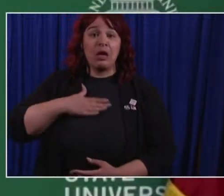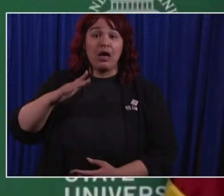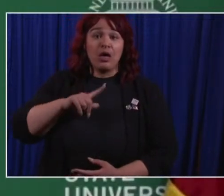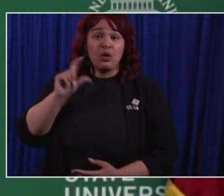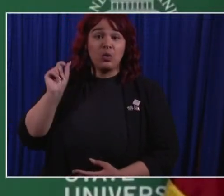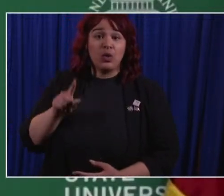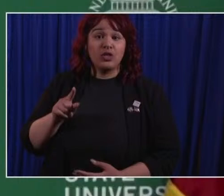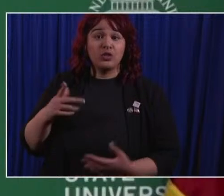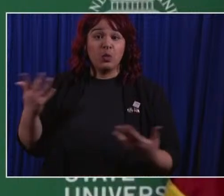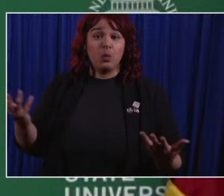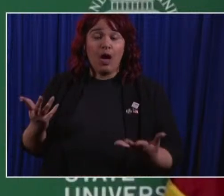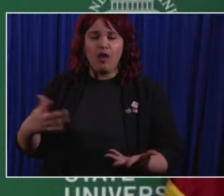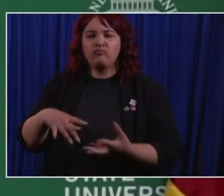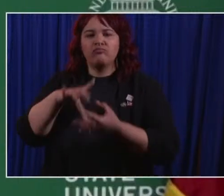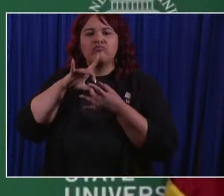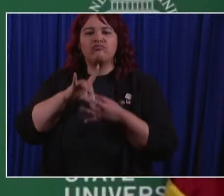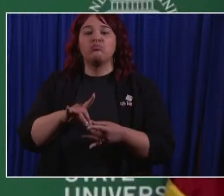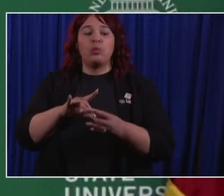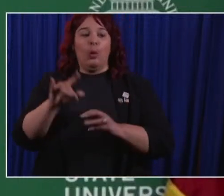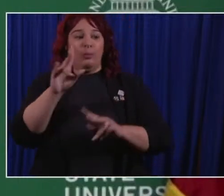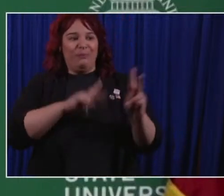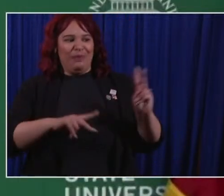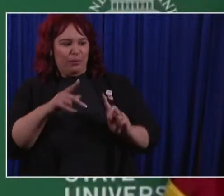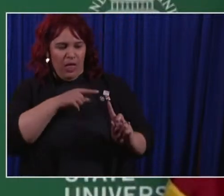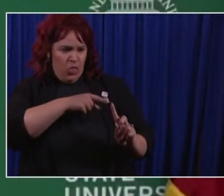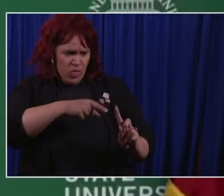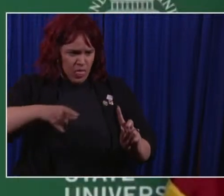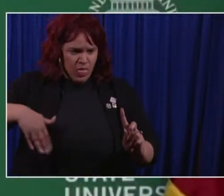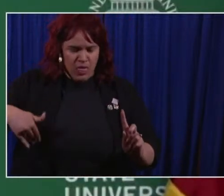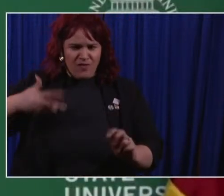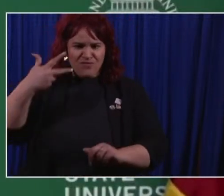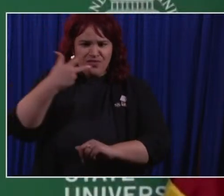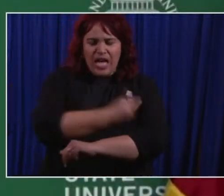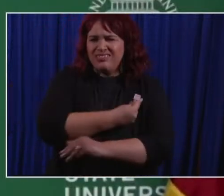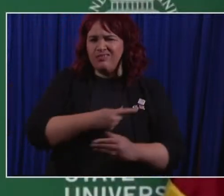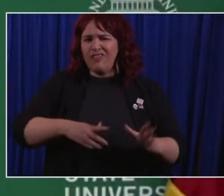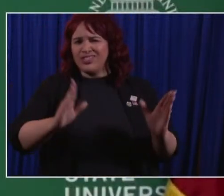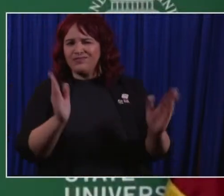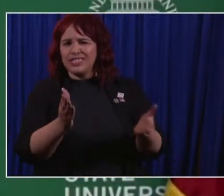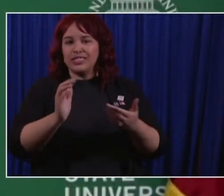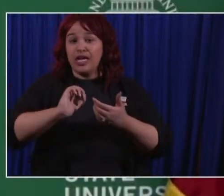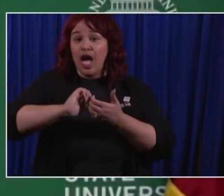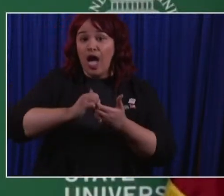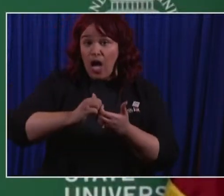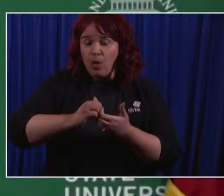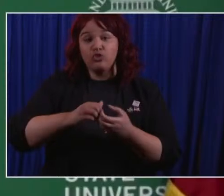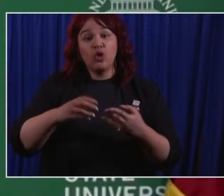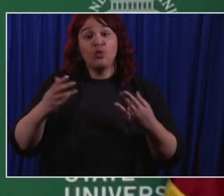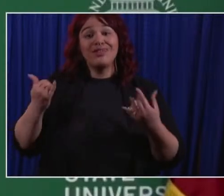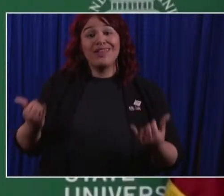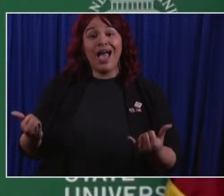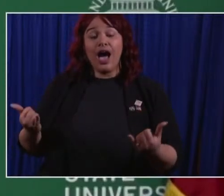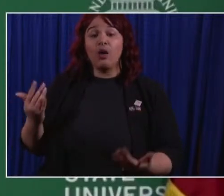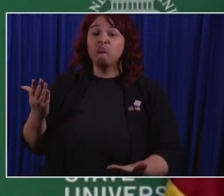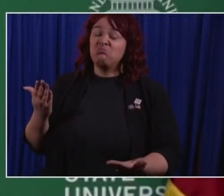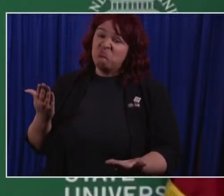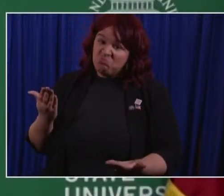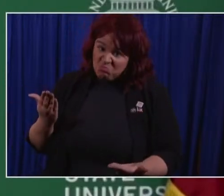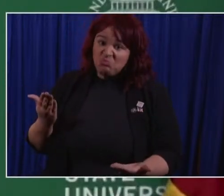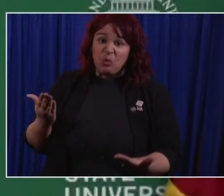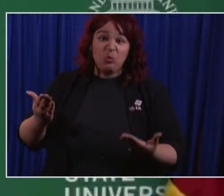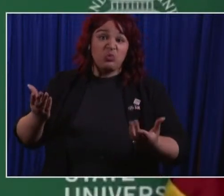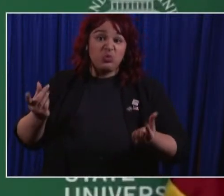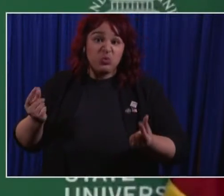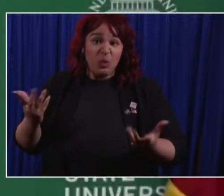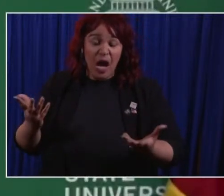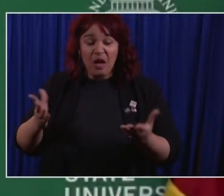vaccine or convince them to get the vaccine? Is it time to remind them of the punitive fact? Take the draft, for example. There are